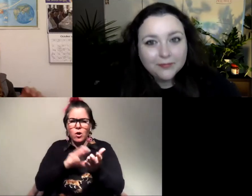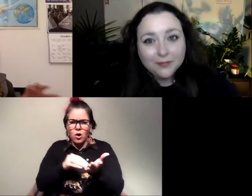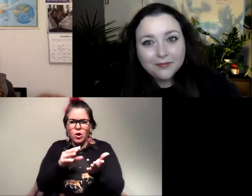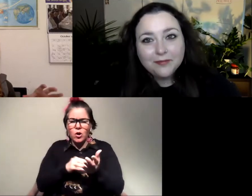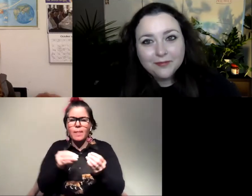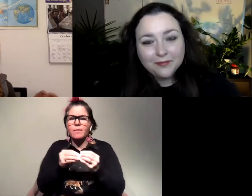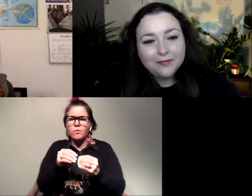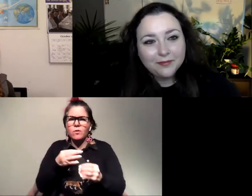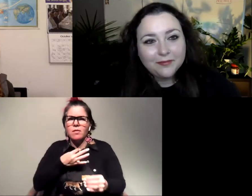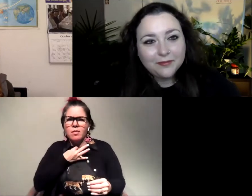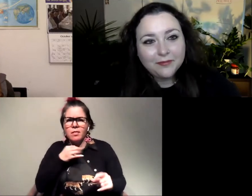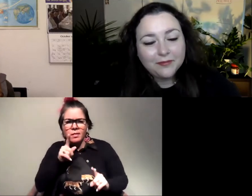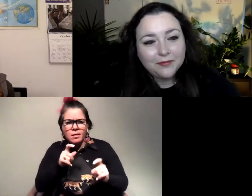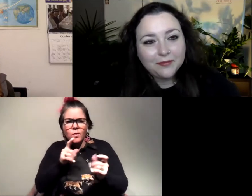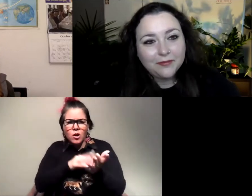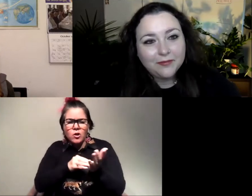I had, and the more I wanted to learn more.